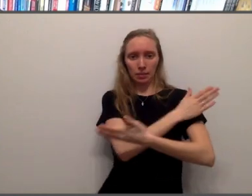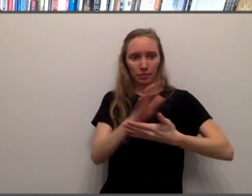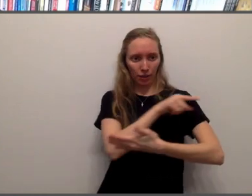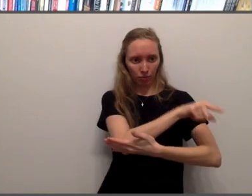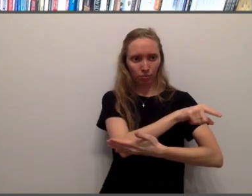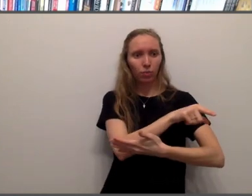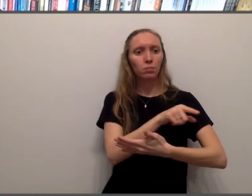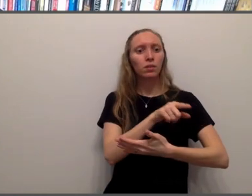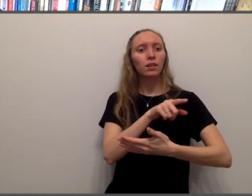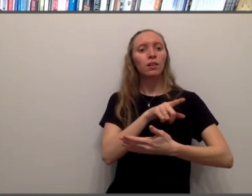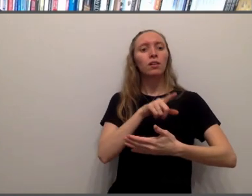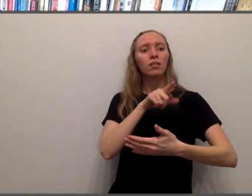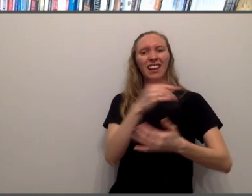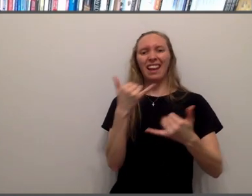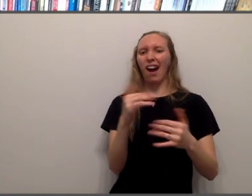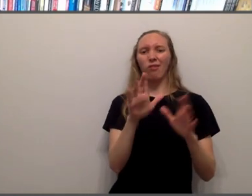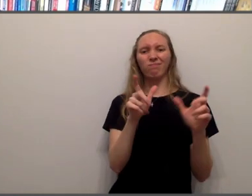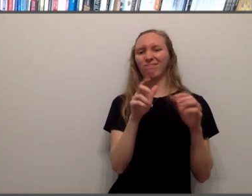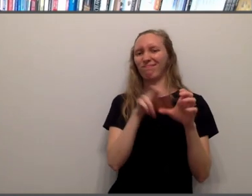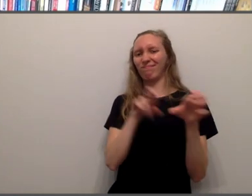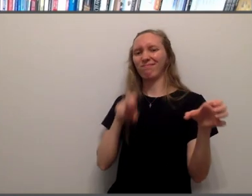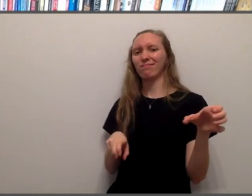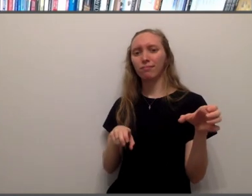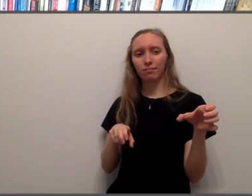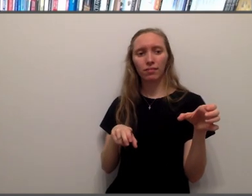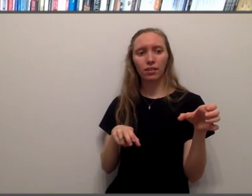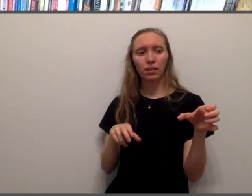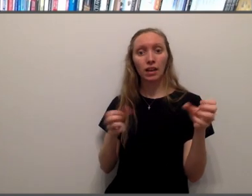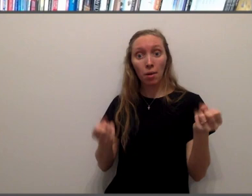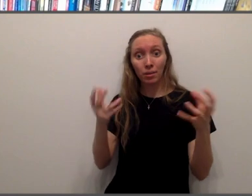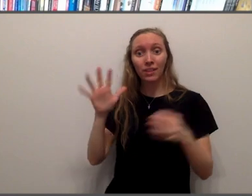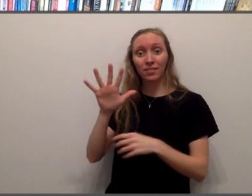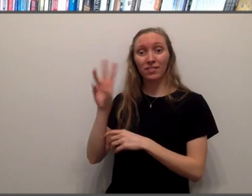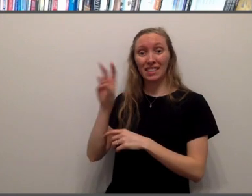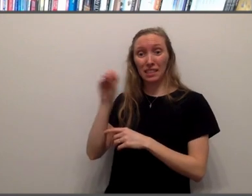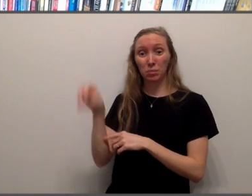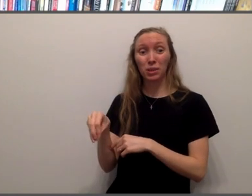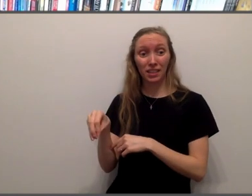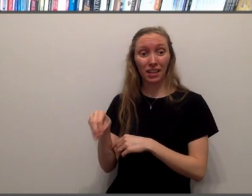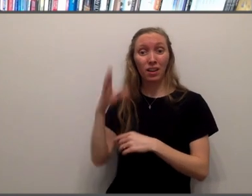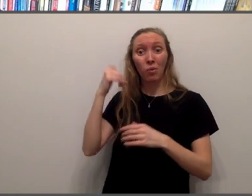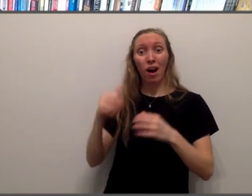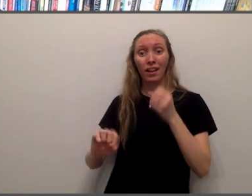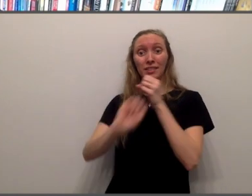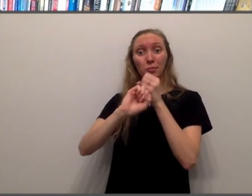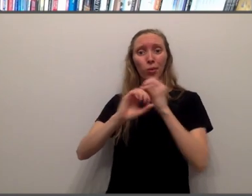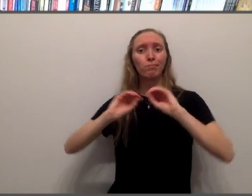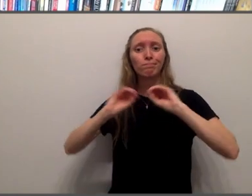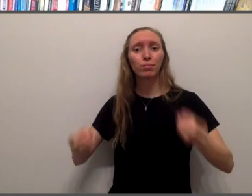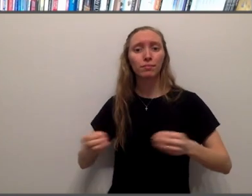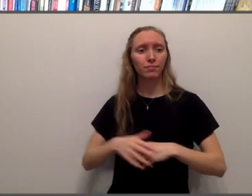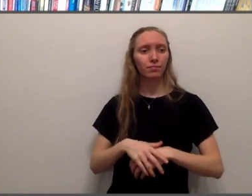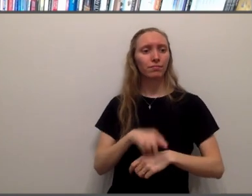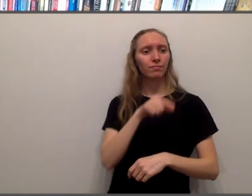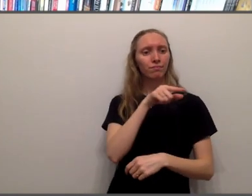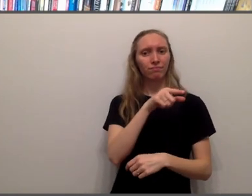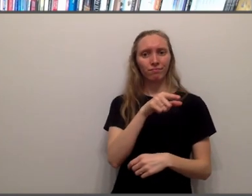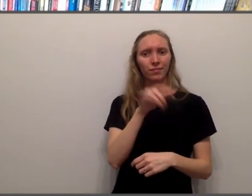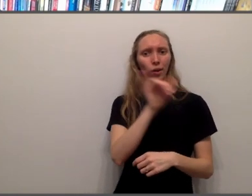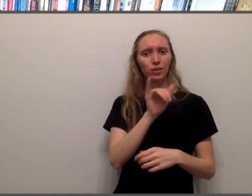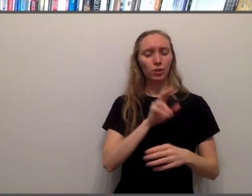been asked how to include their child or their loved one. And Jesus is very